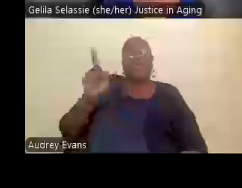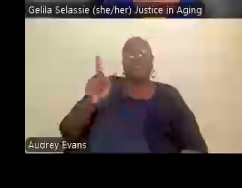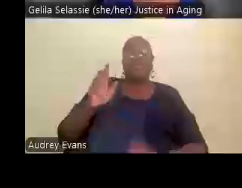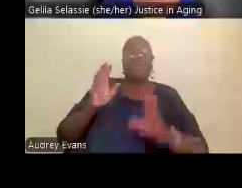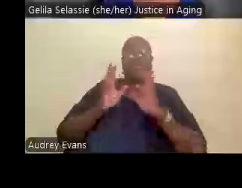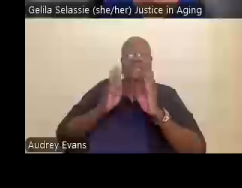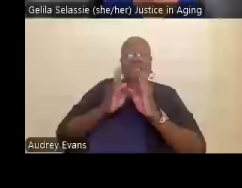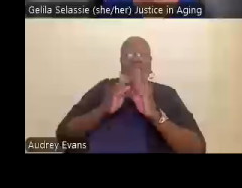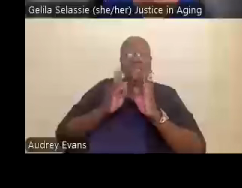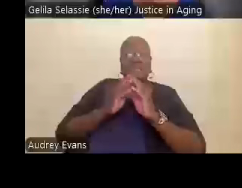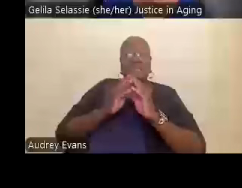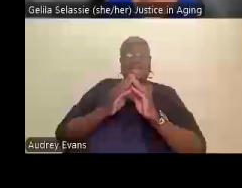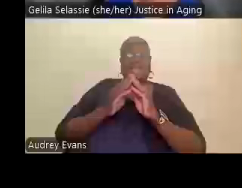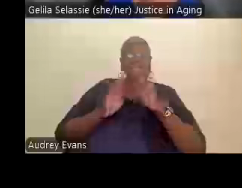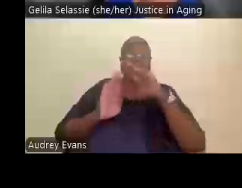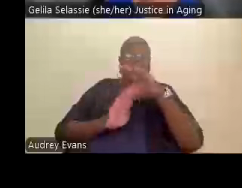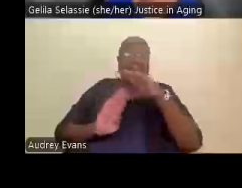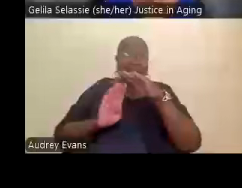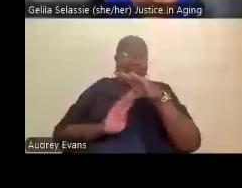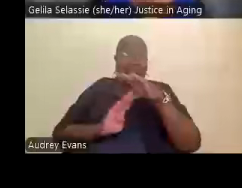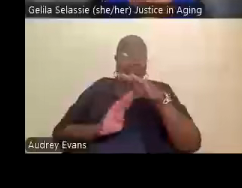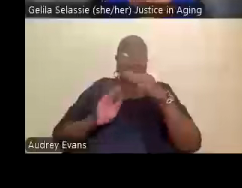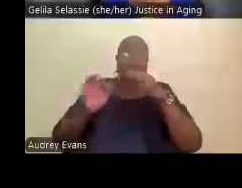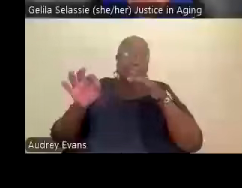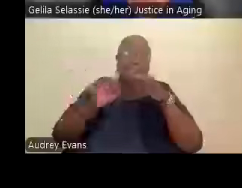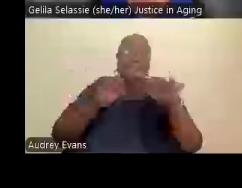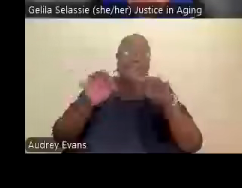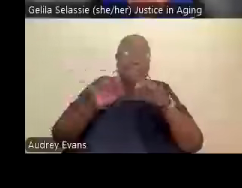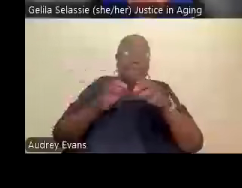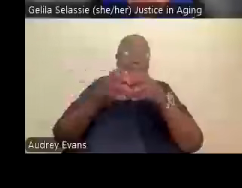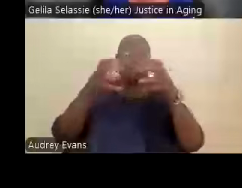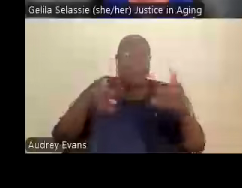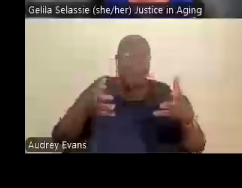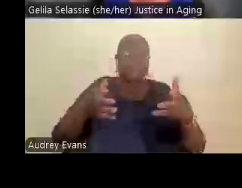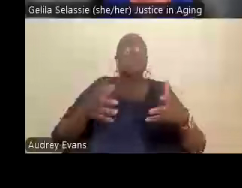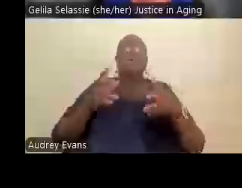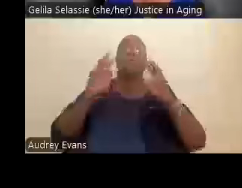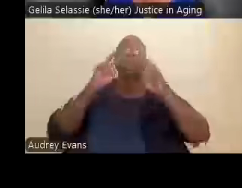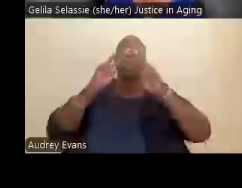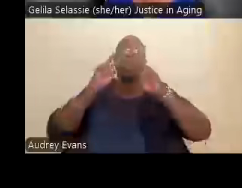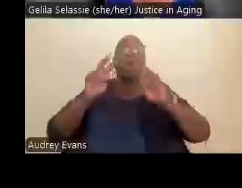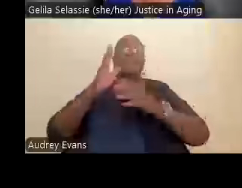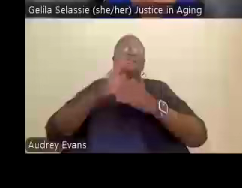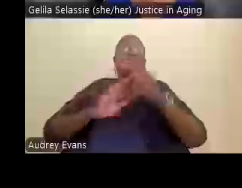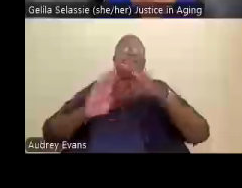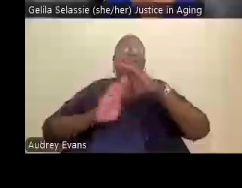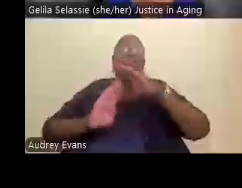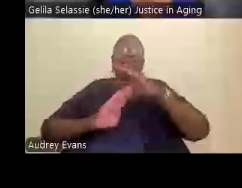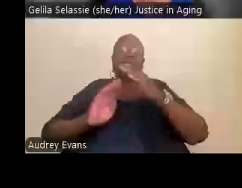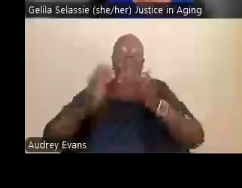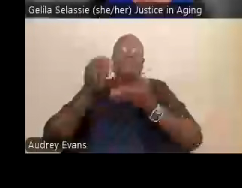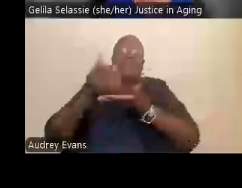is a webinar basics and we're trying to cover a whole lot, we're just going to be looking at some of the basic income and eligibility